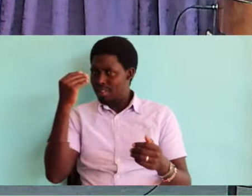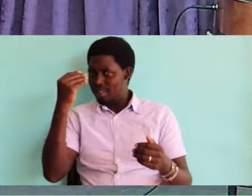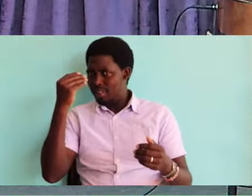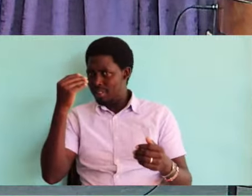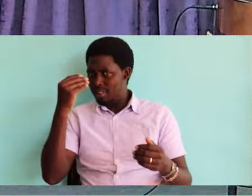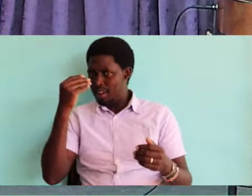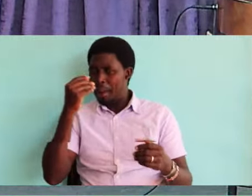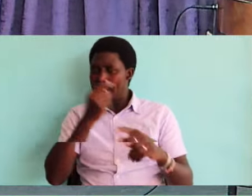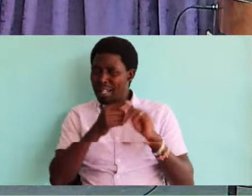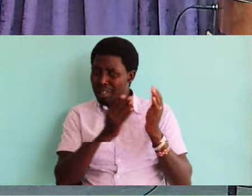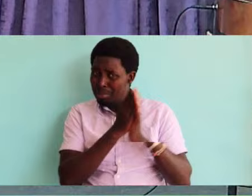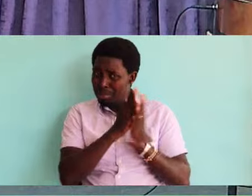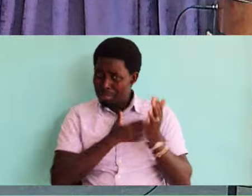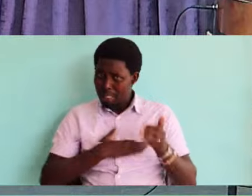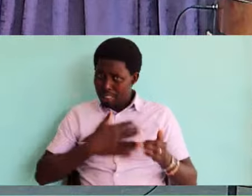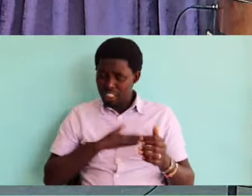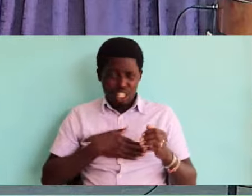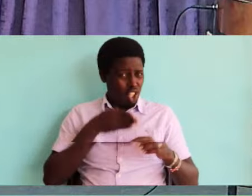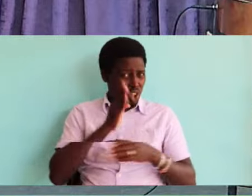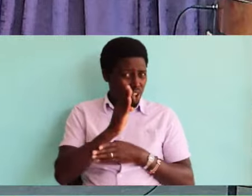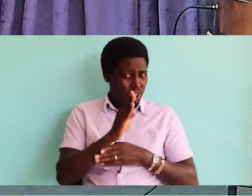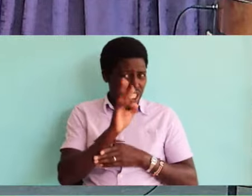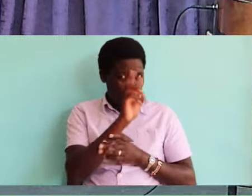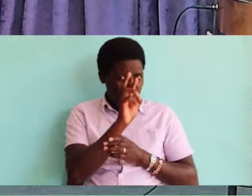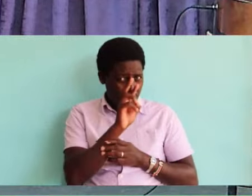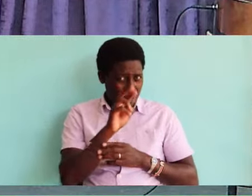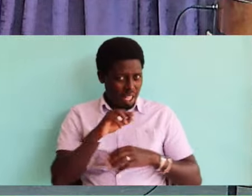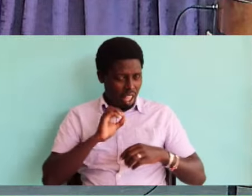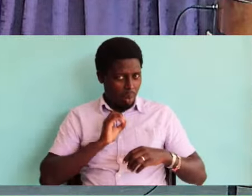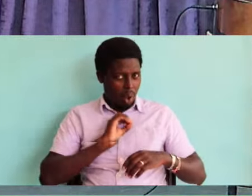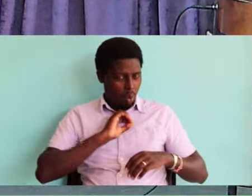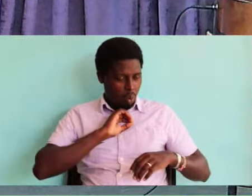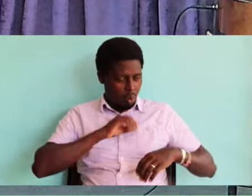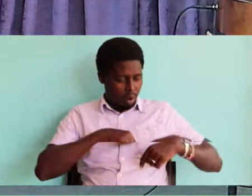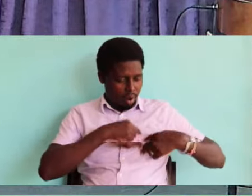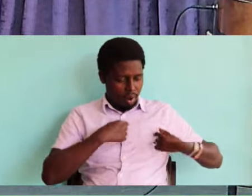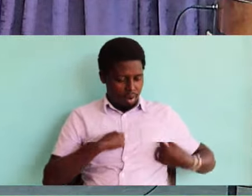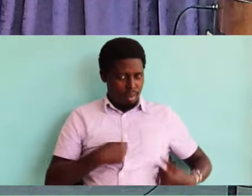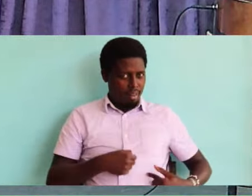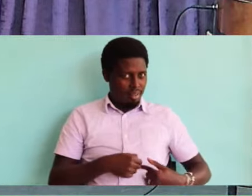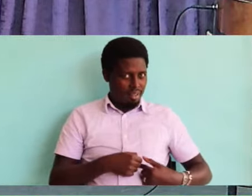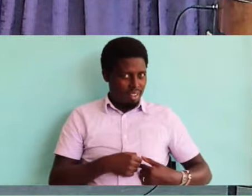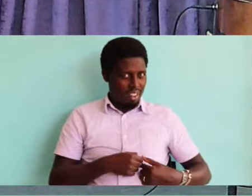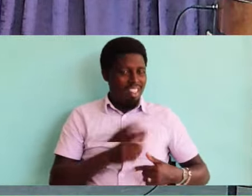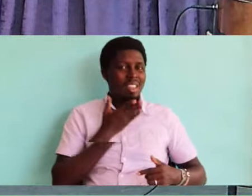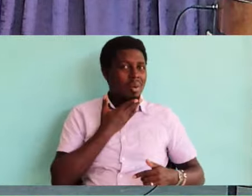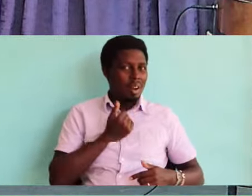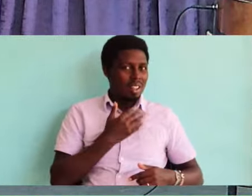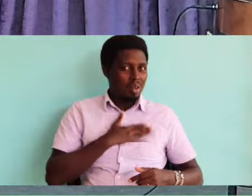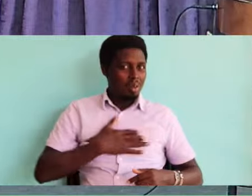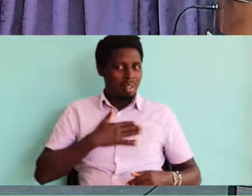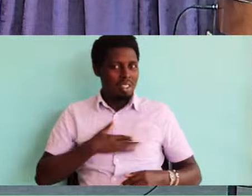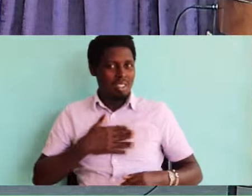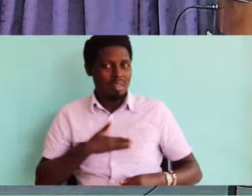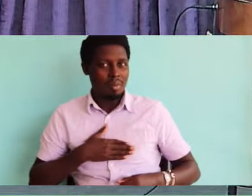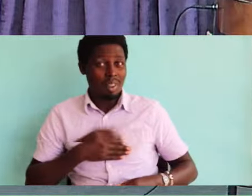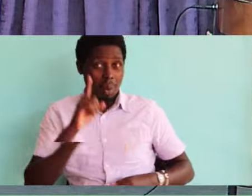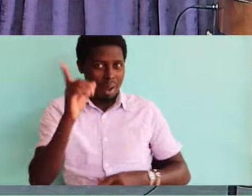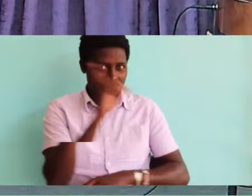but pleasing God, he looks at our heart. So it was their goal. They want to please him because one